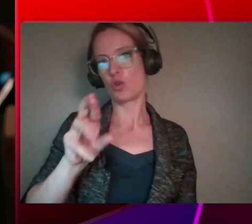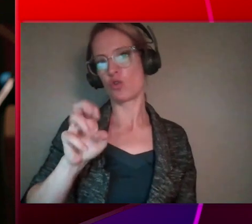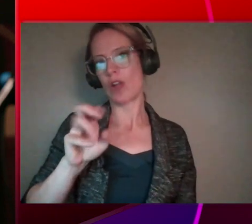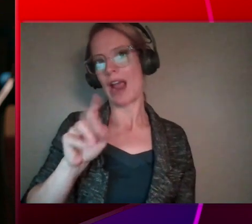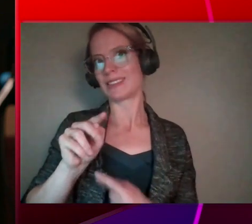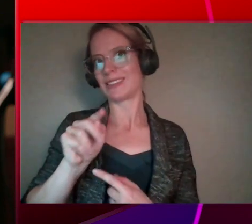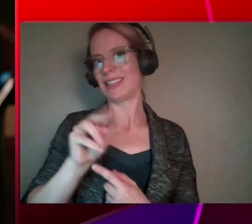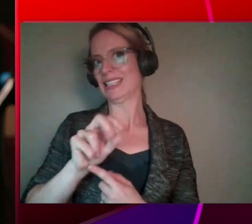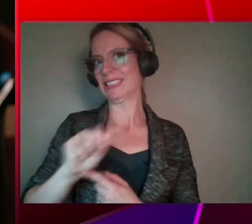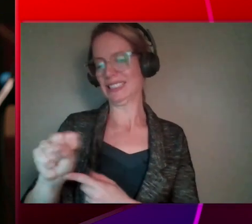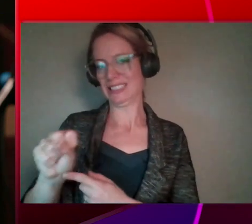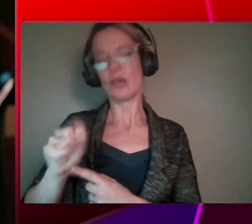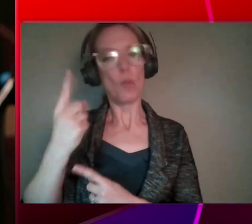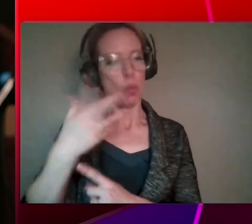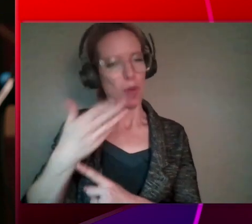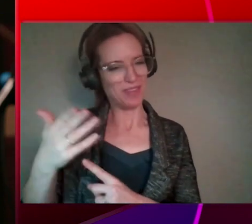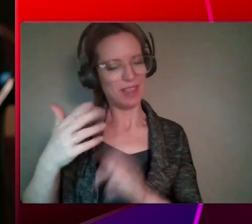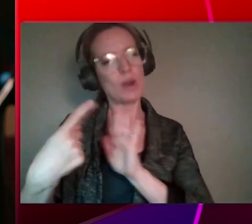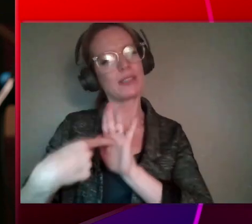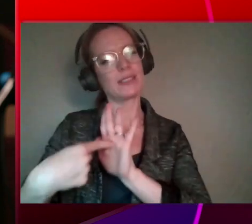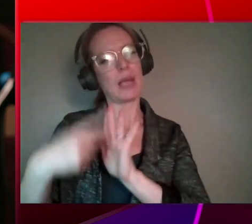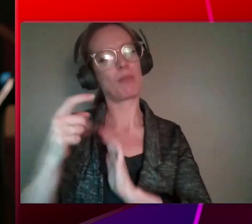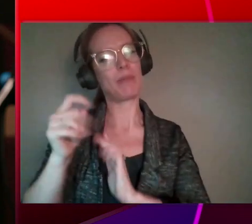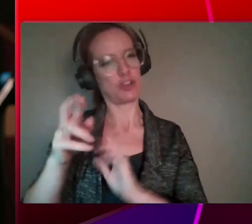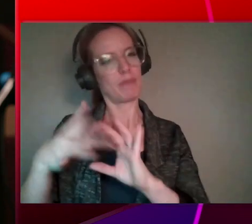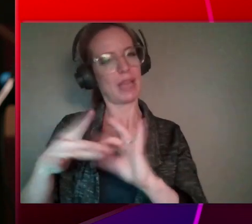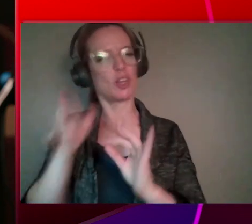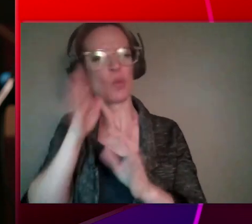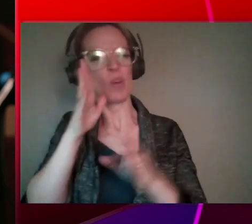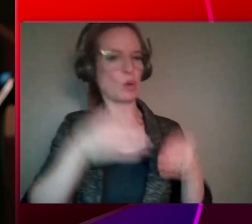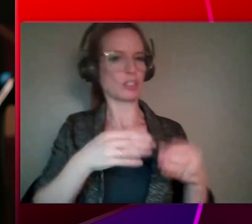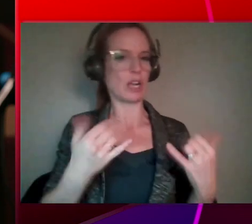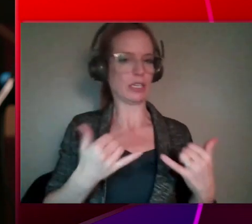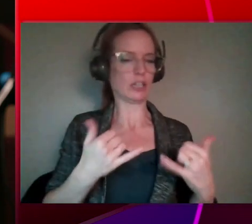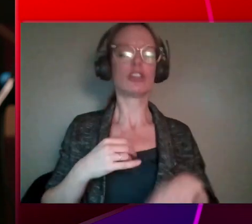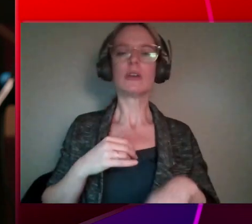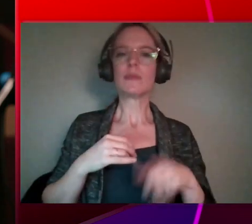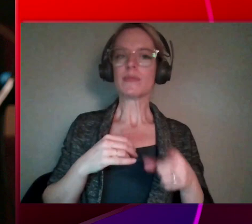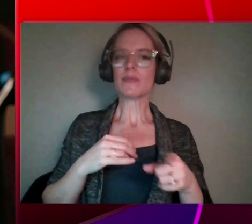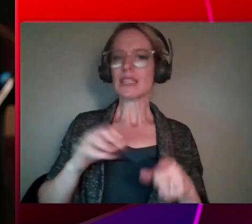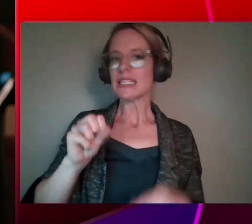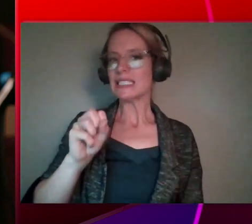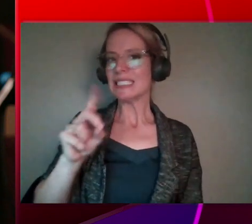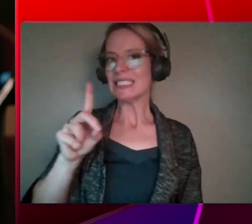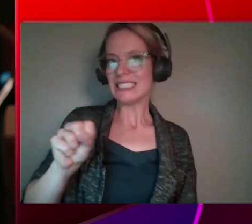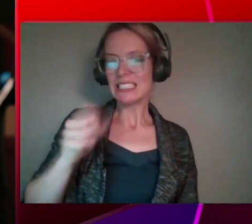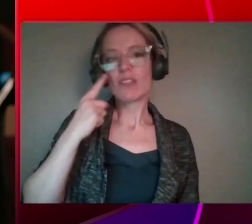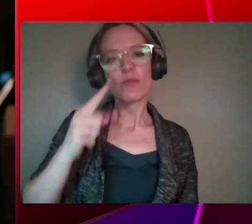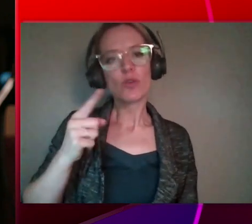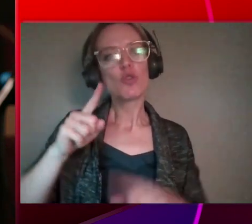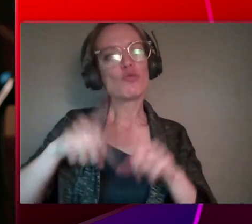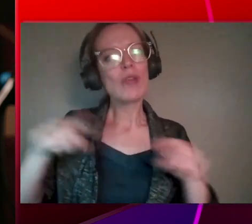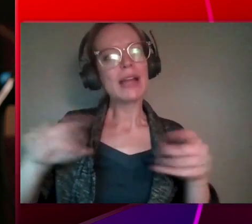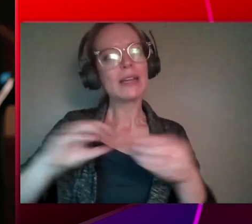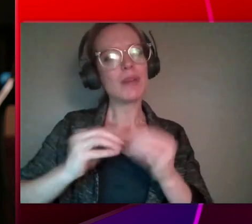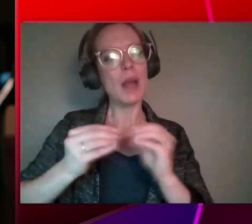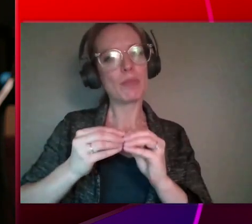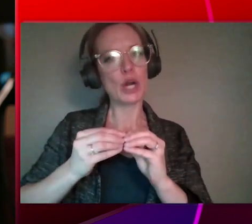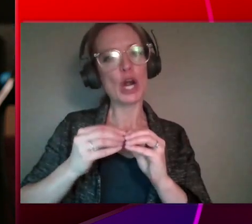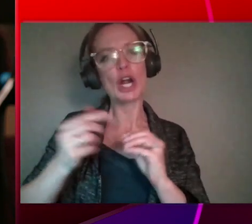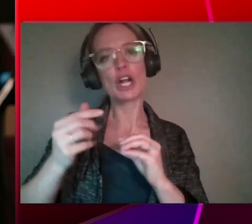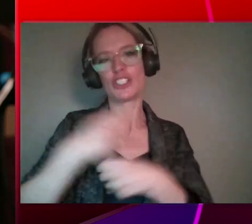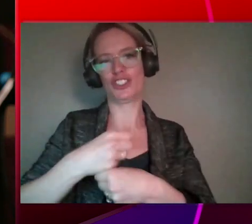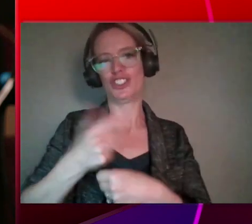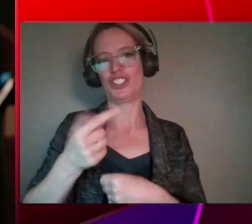to focus on here is about seeds for random number generators. These are often significant for things like